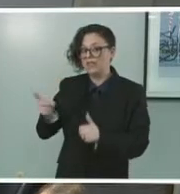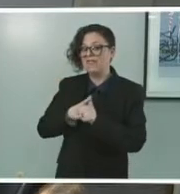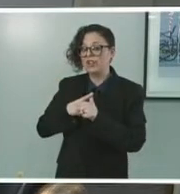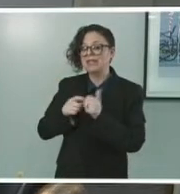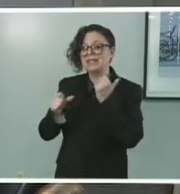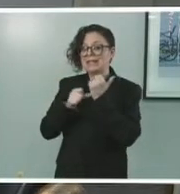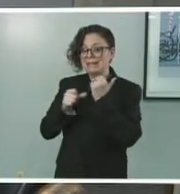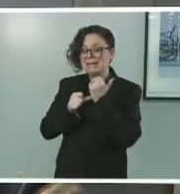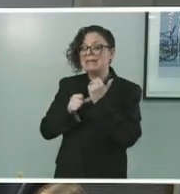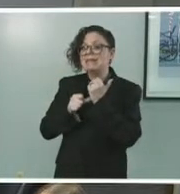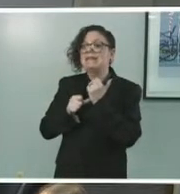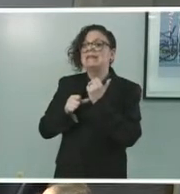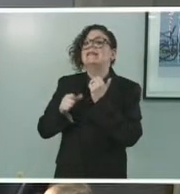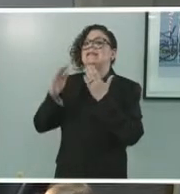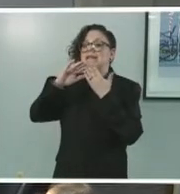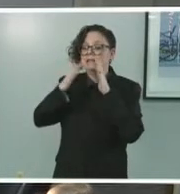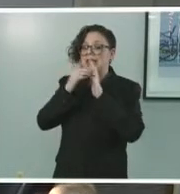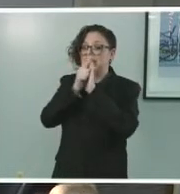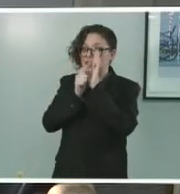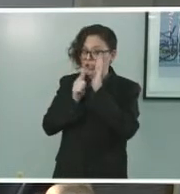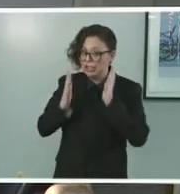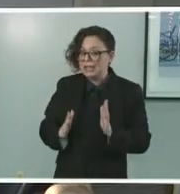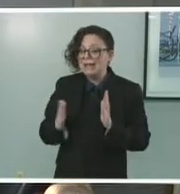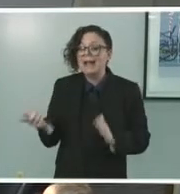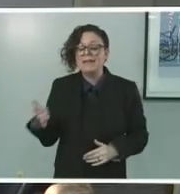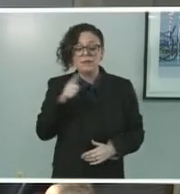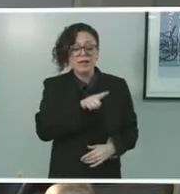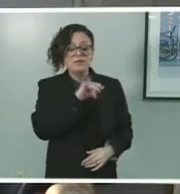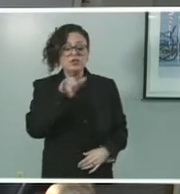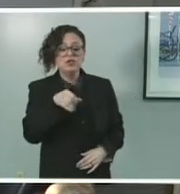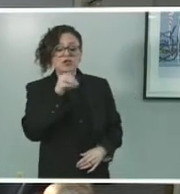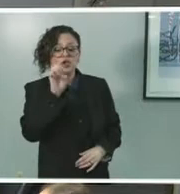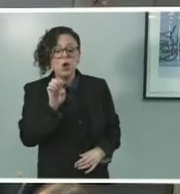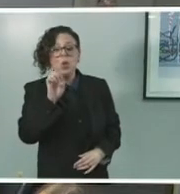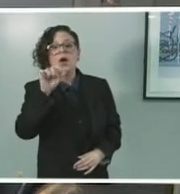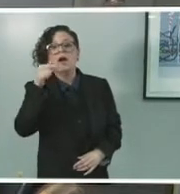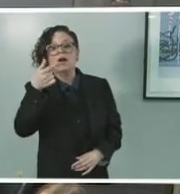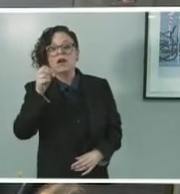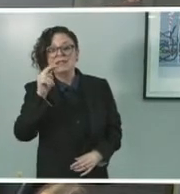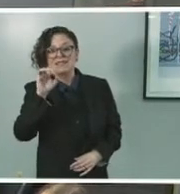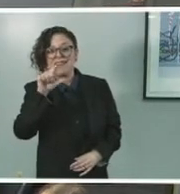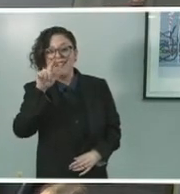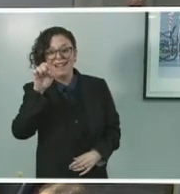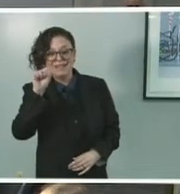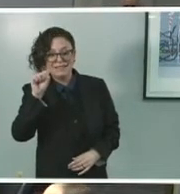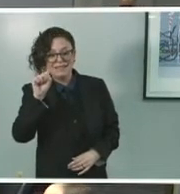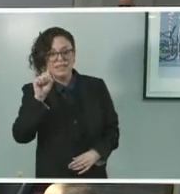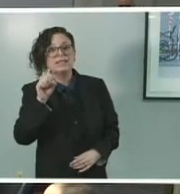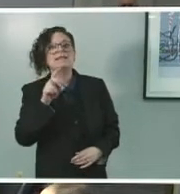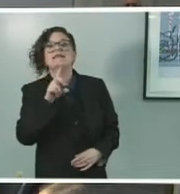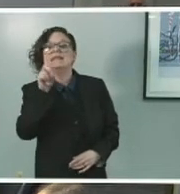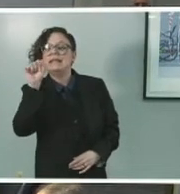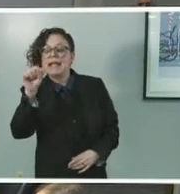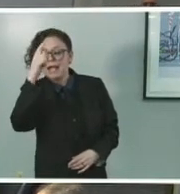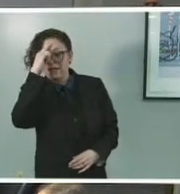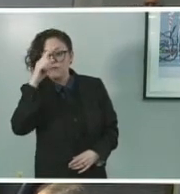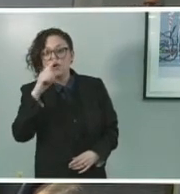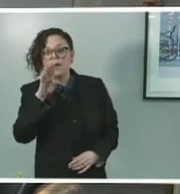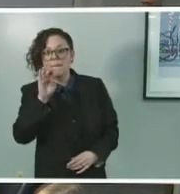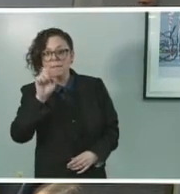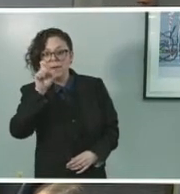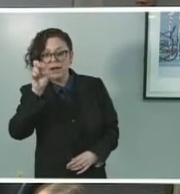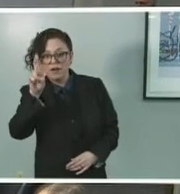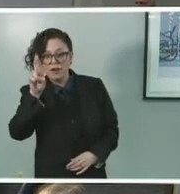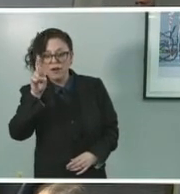Liz, thanks. Joe Gonzalez, who is our district attorney for Bexar County, and Larry Roberson, who is the chief of the